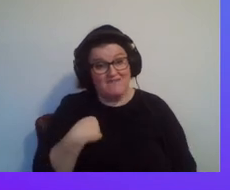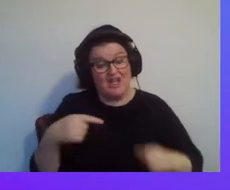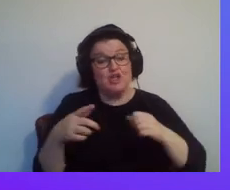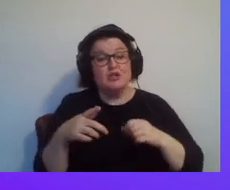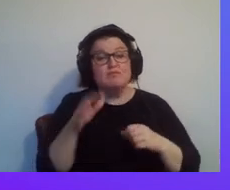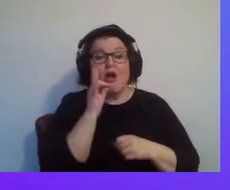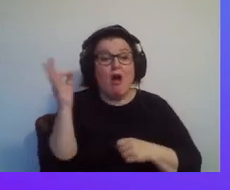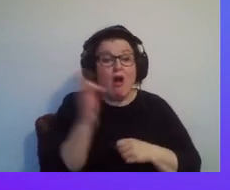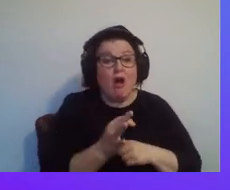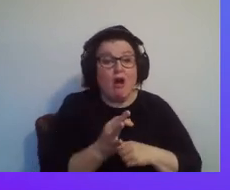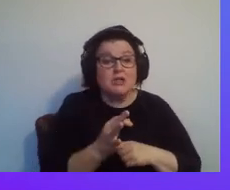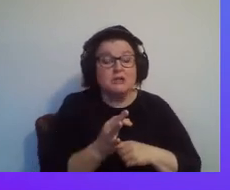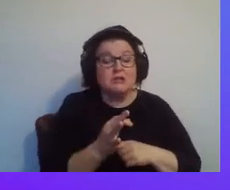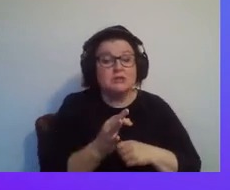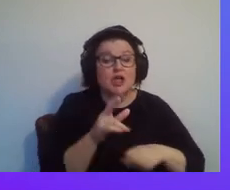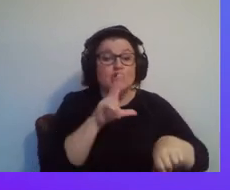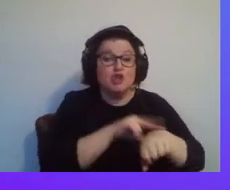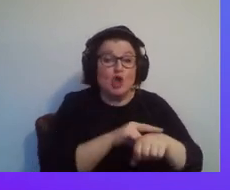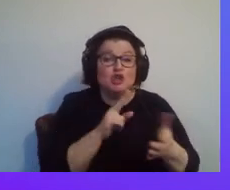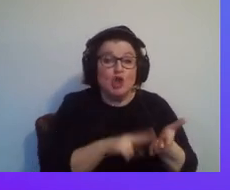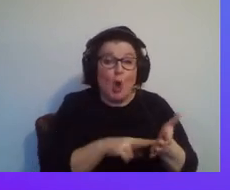know, a poor people's penalty?